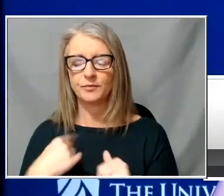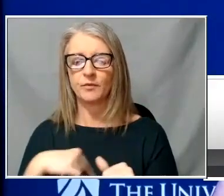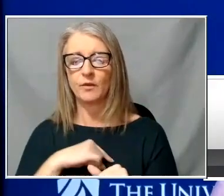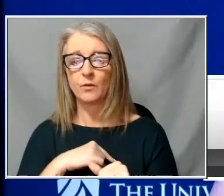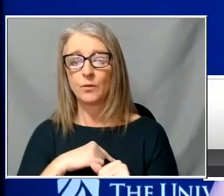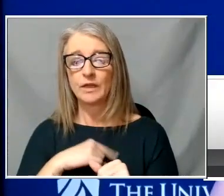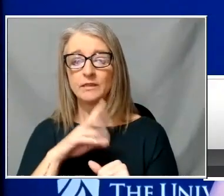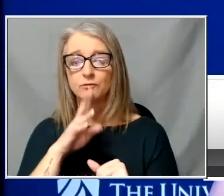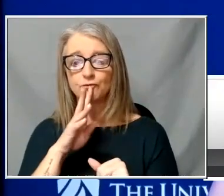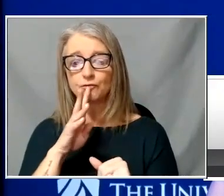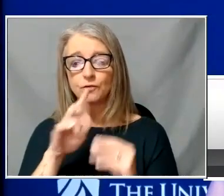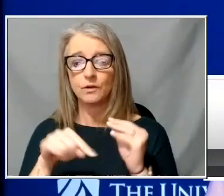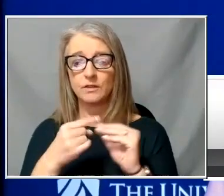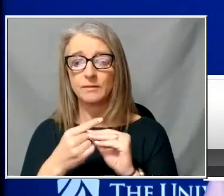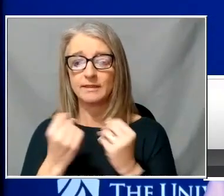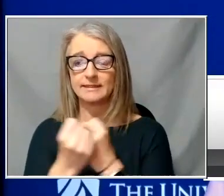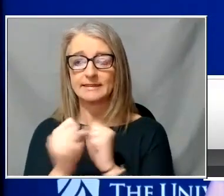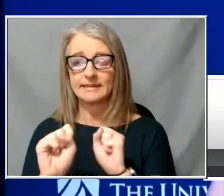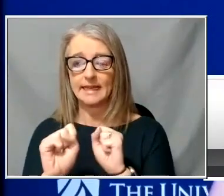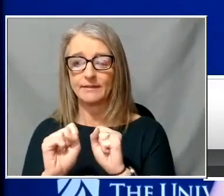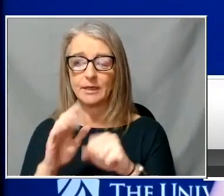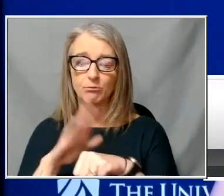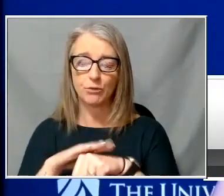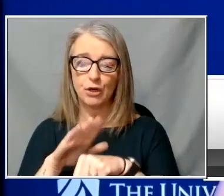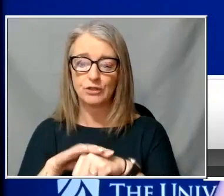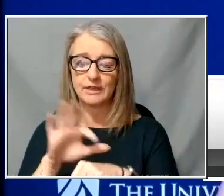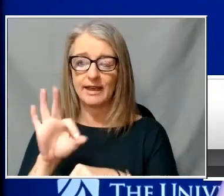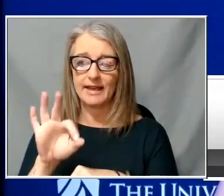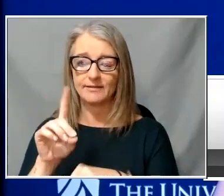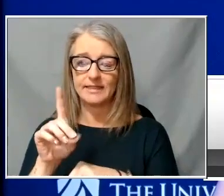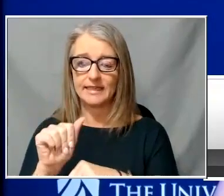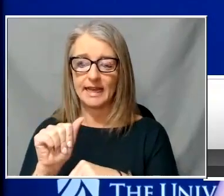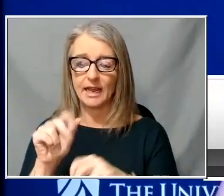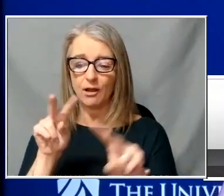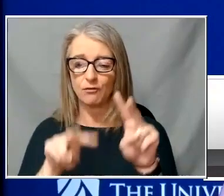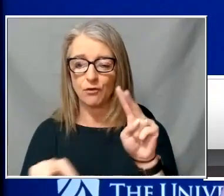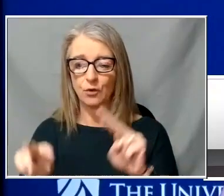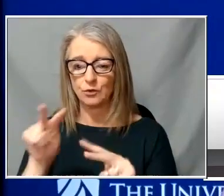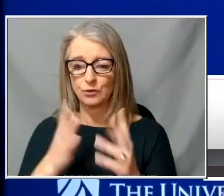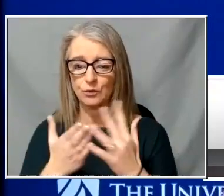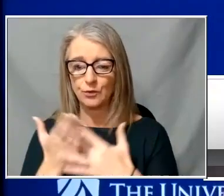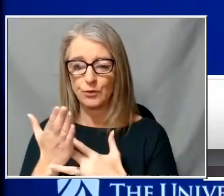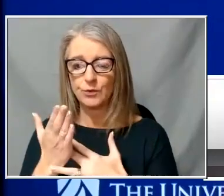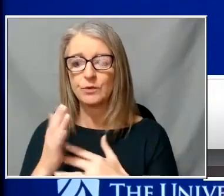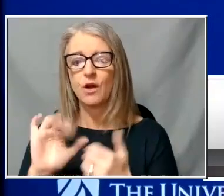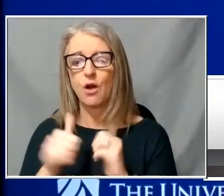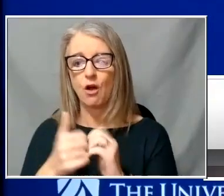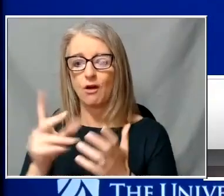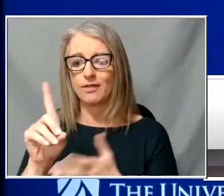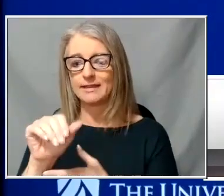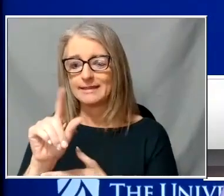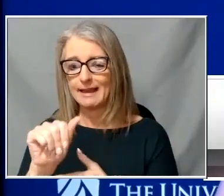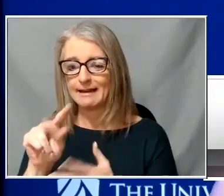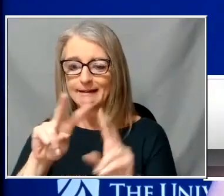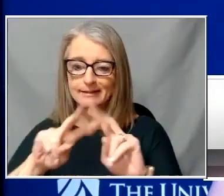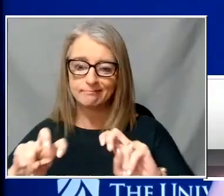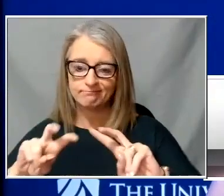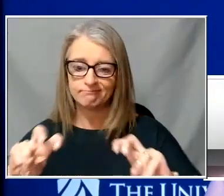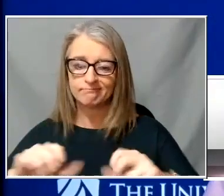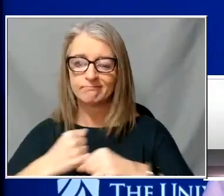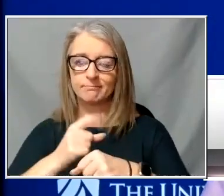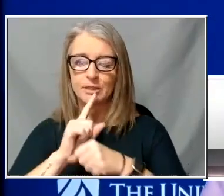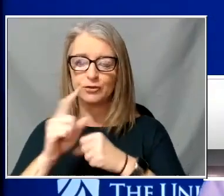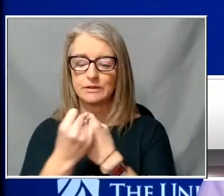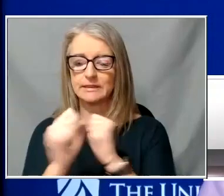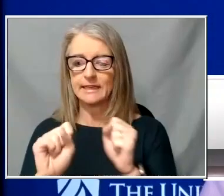about the safety precautions that the FDA goes through, looking at all the data, analyzing all the data, making sure it's safe